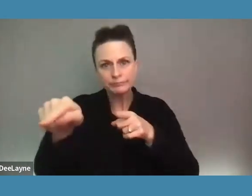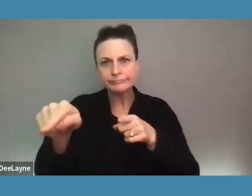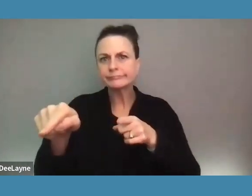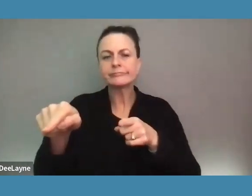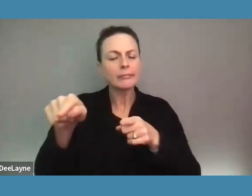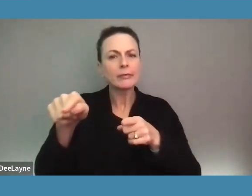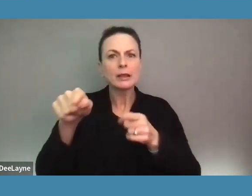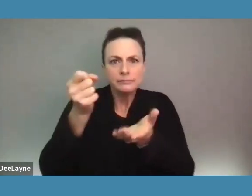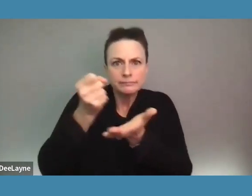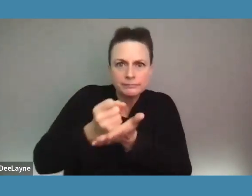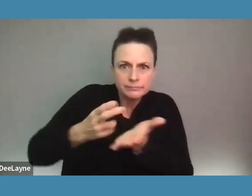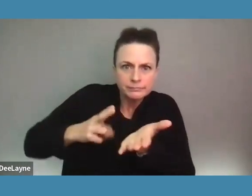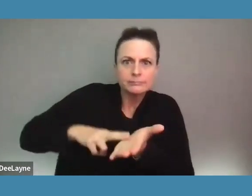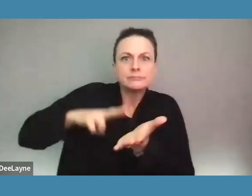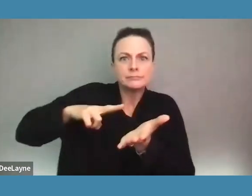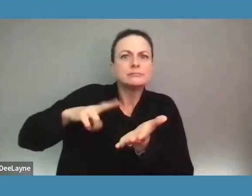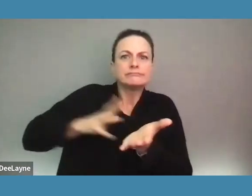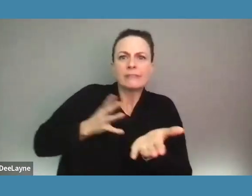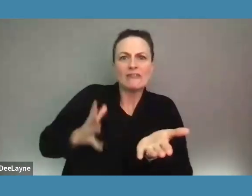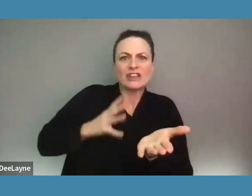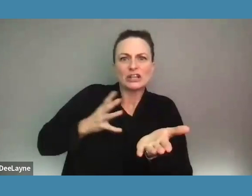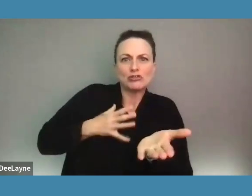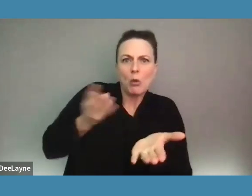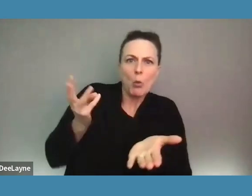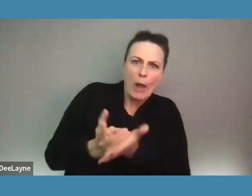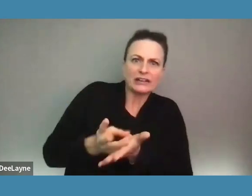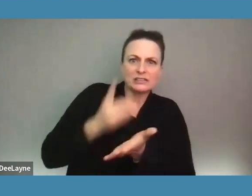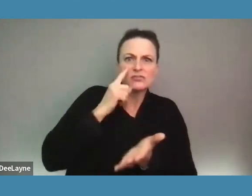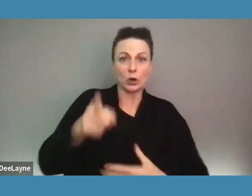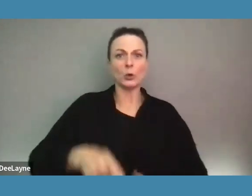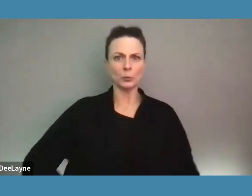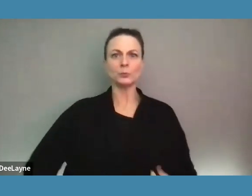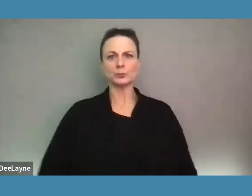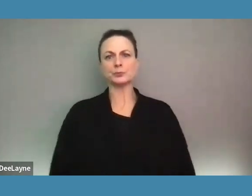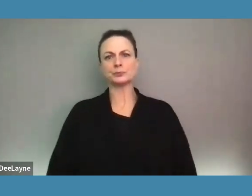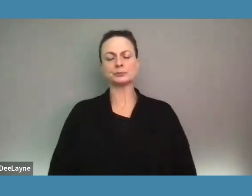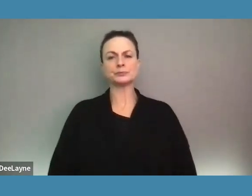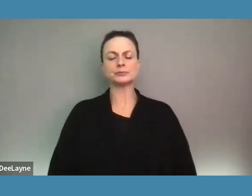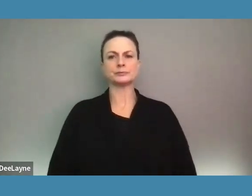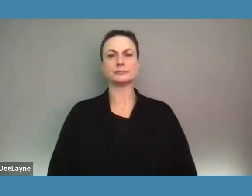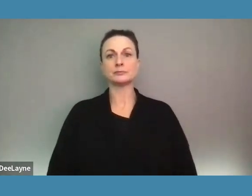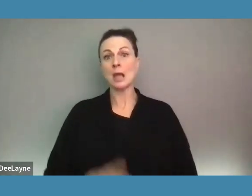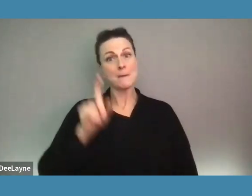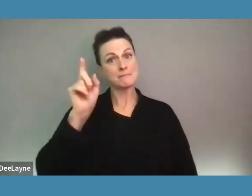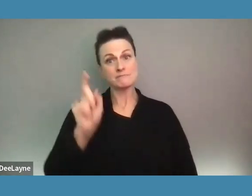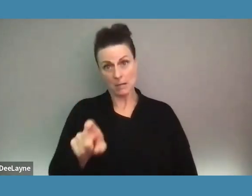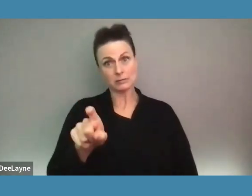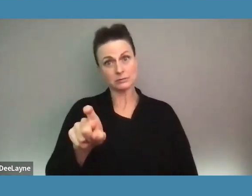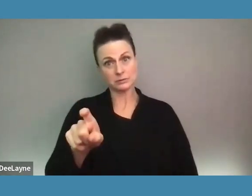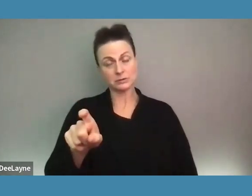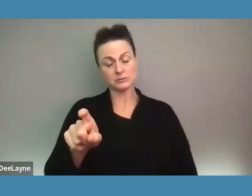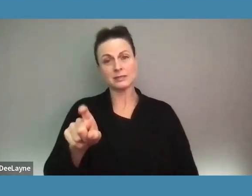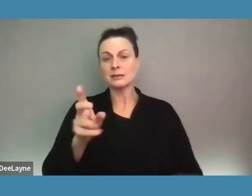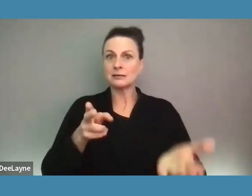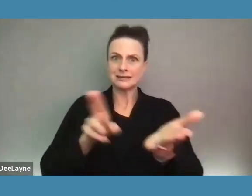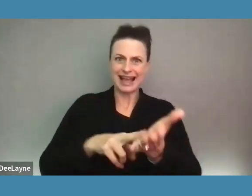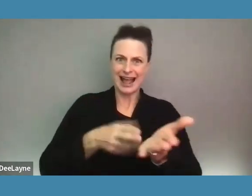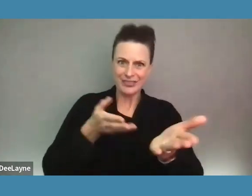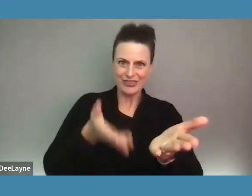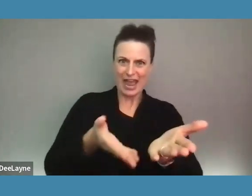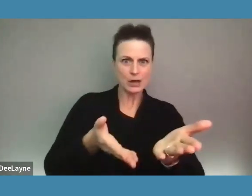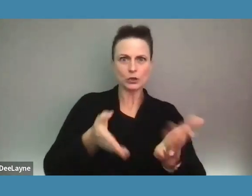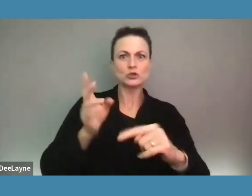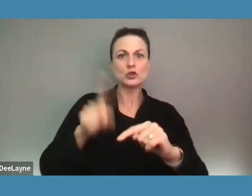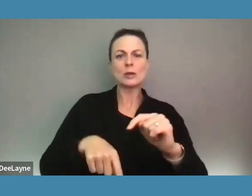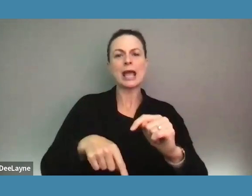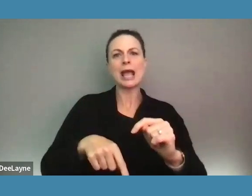specialized people that have a stamp that can witness it for you. And that has to be signed there. So you can't